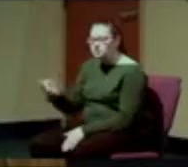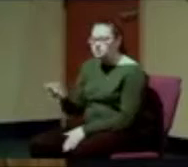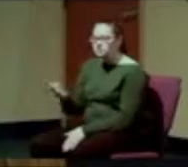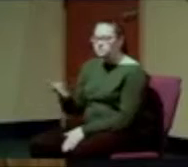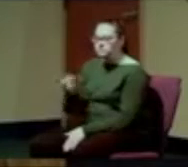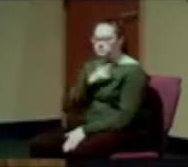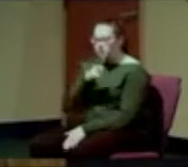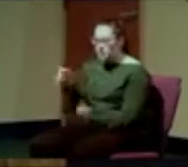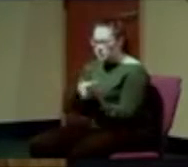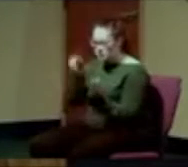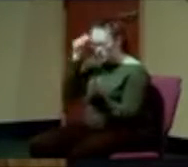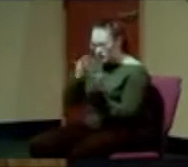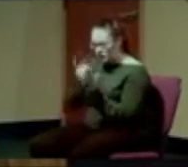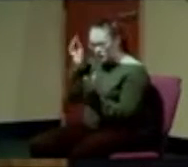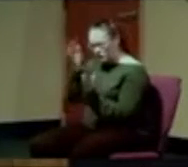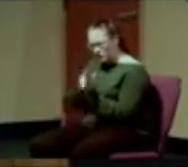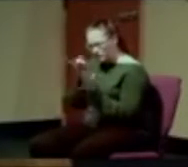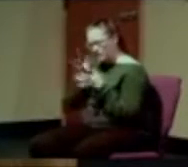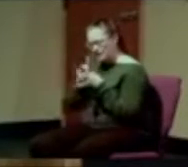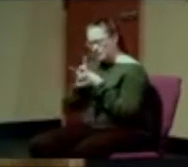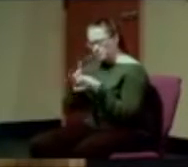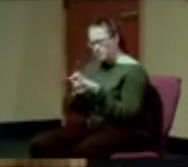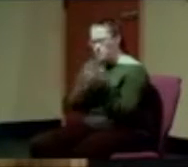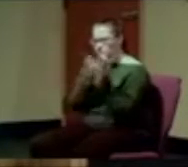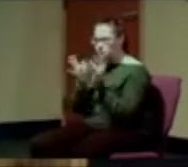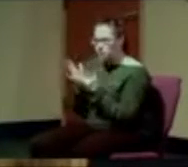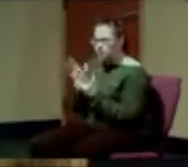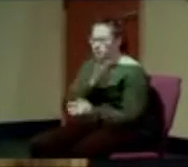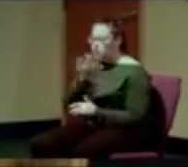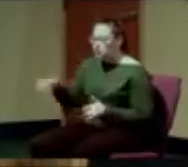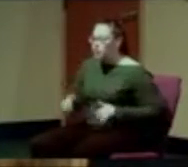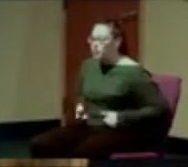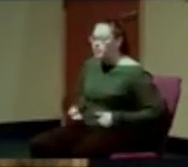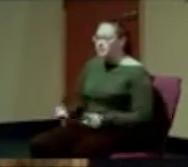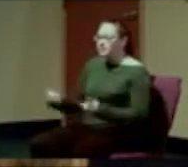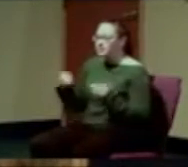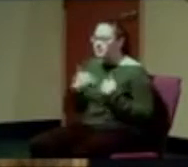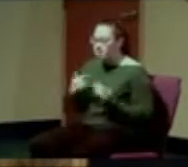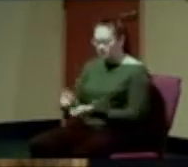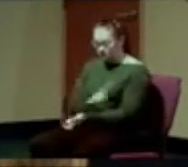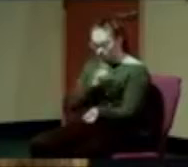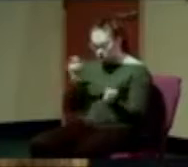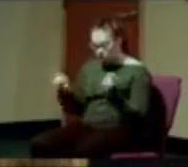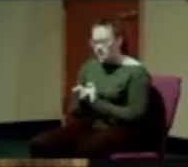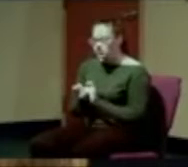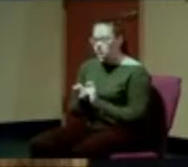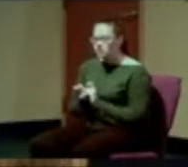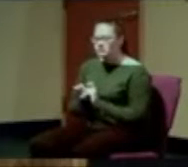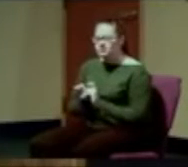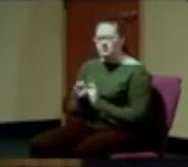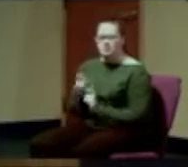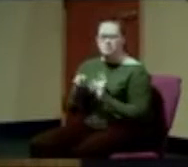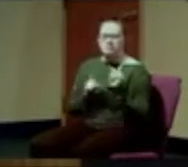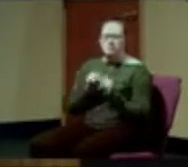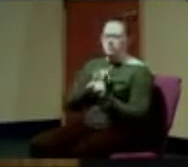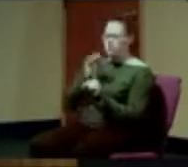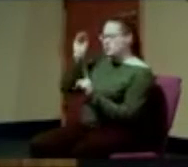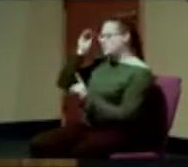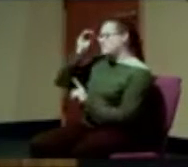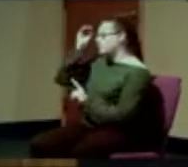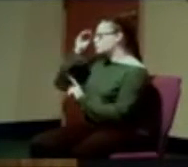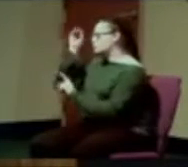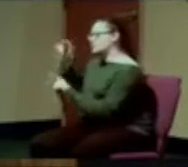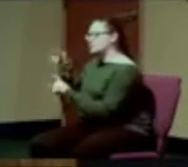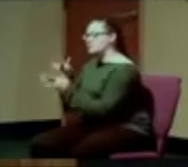your life changes. Now, everybody's got an opinion of Jesus, but God's revelation is more